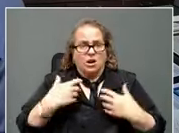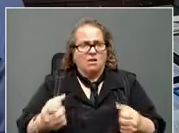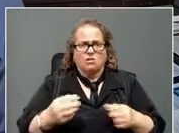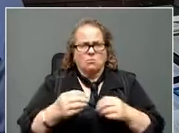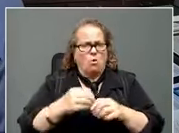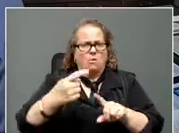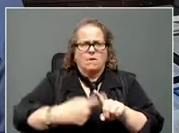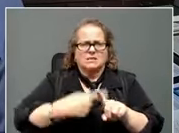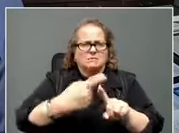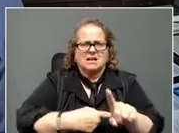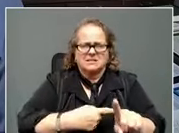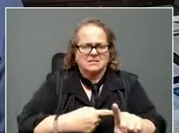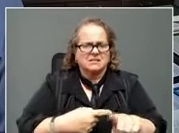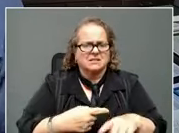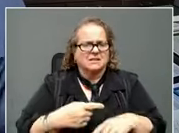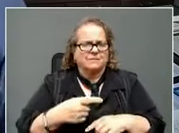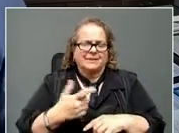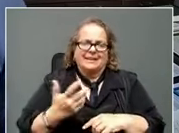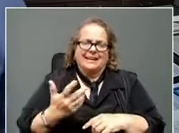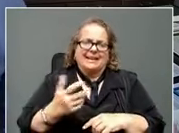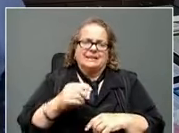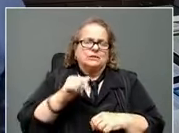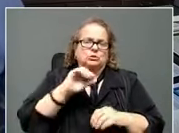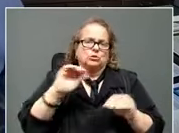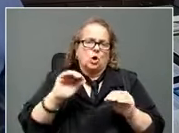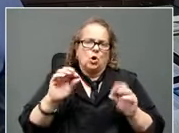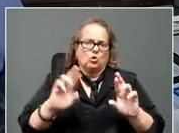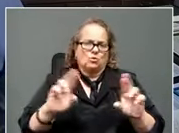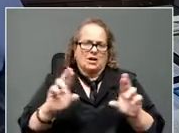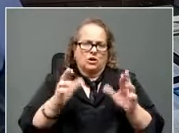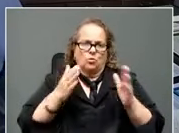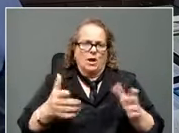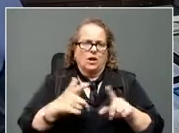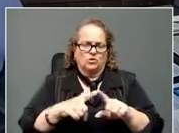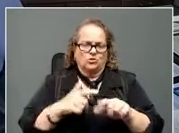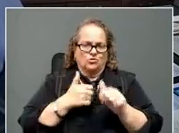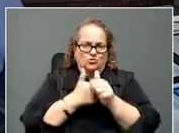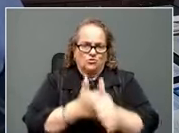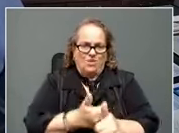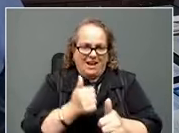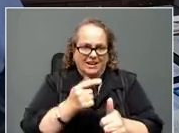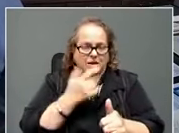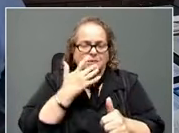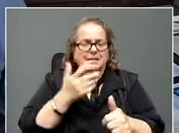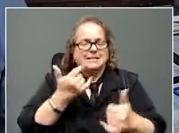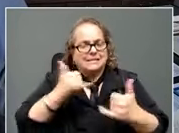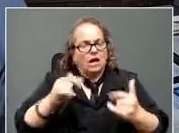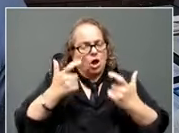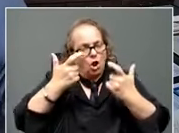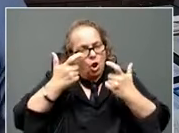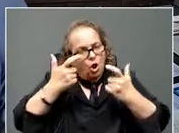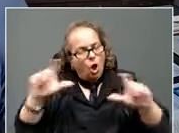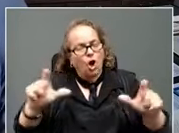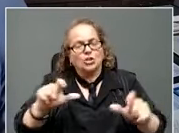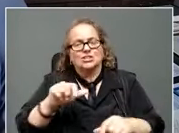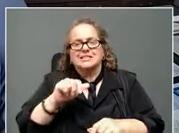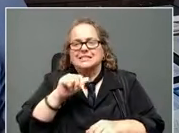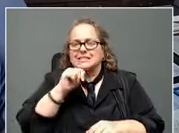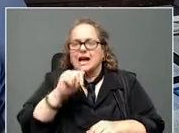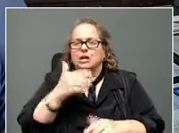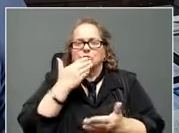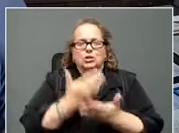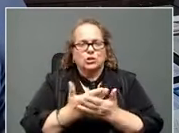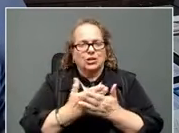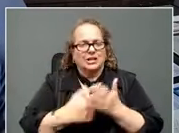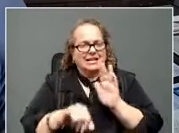I don't think there's a ready way to track it because it's still a large, ill-defined population. And with more time, hopefully will become more